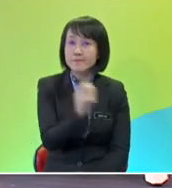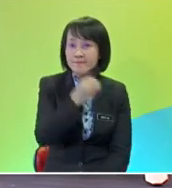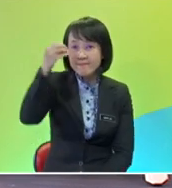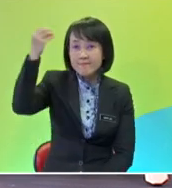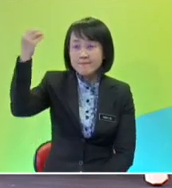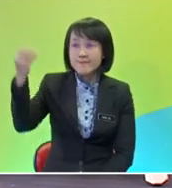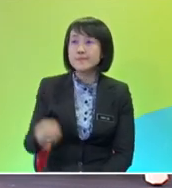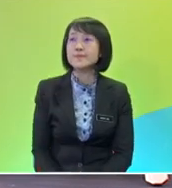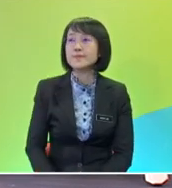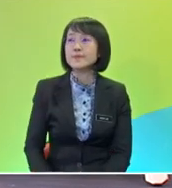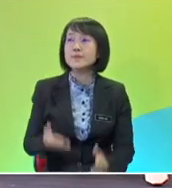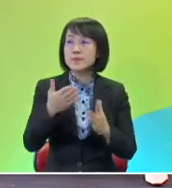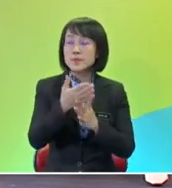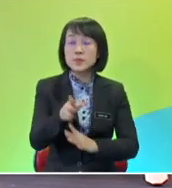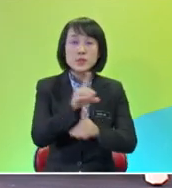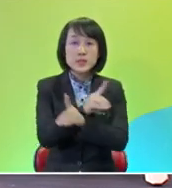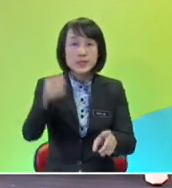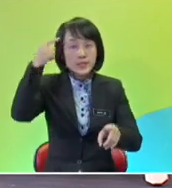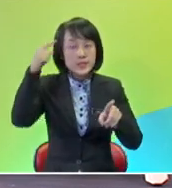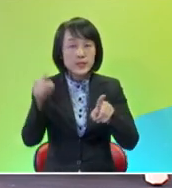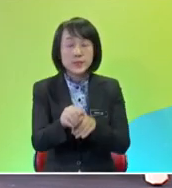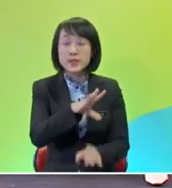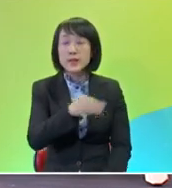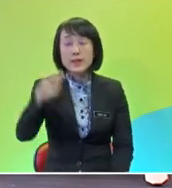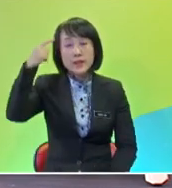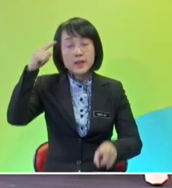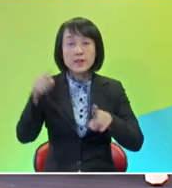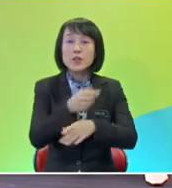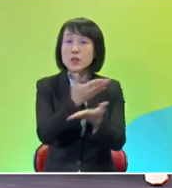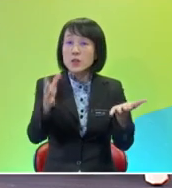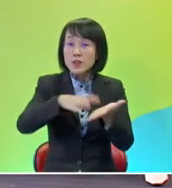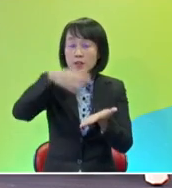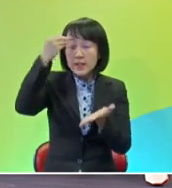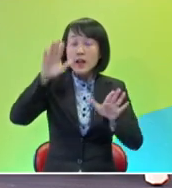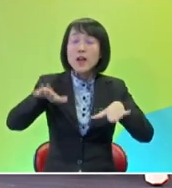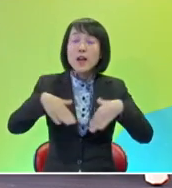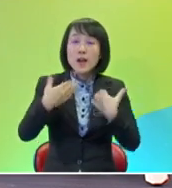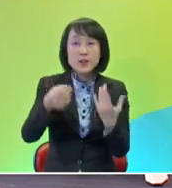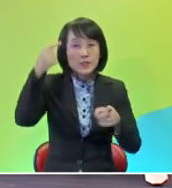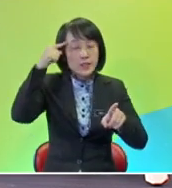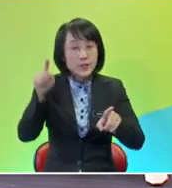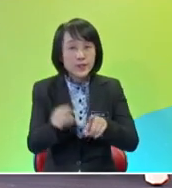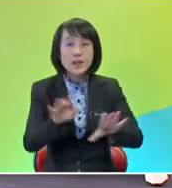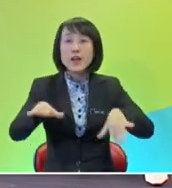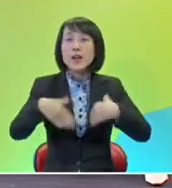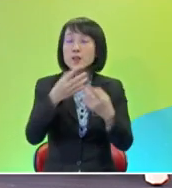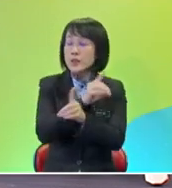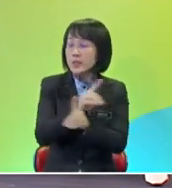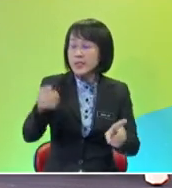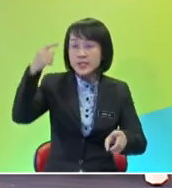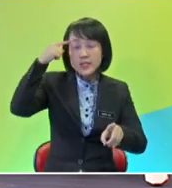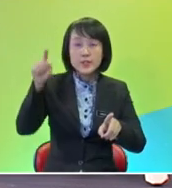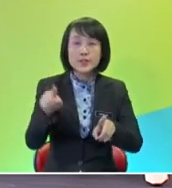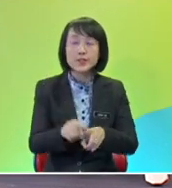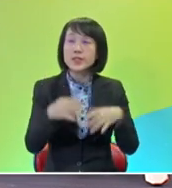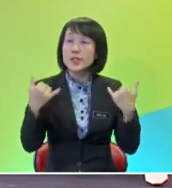disagreement and also agreement. Now that you've learned how to disagree and how to agree, we will focus on doing some activity. And to